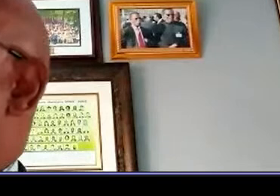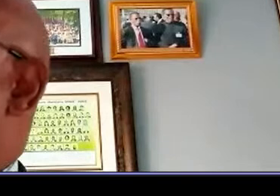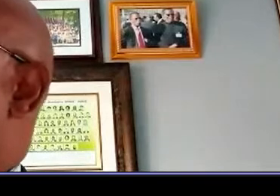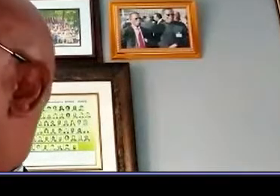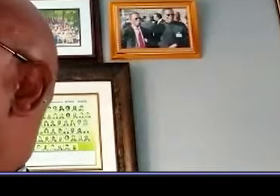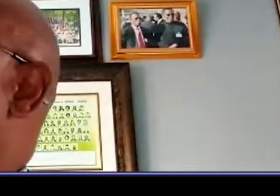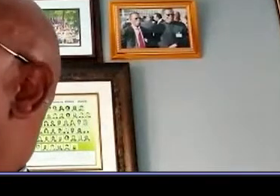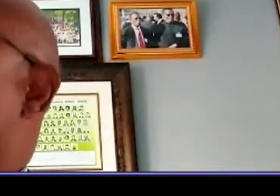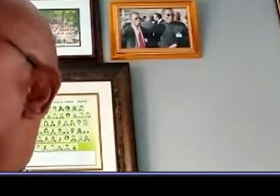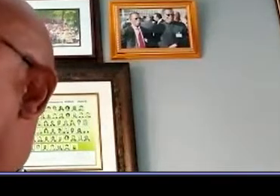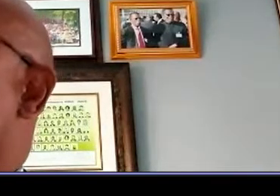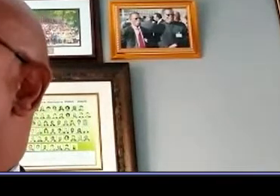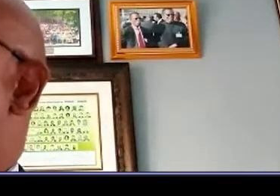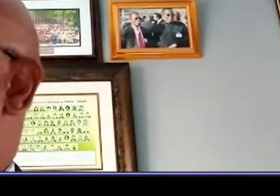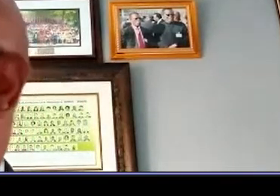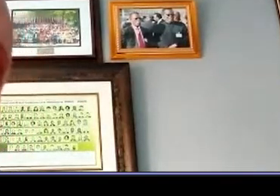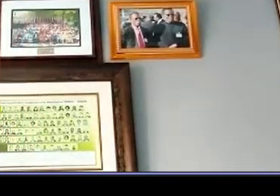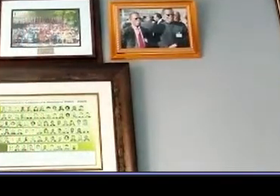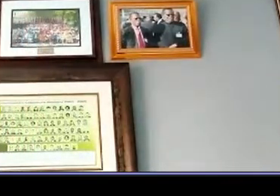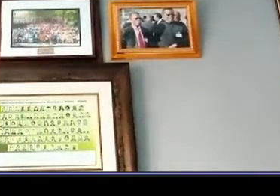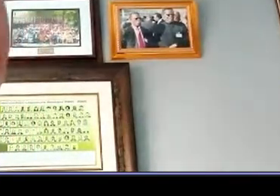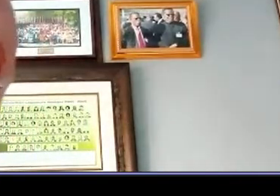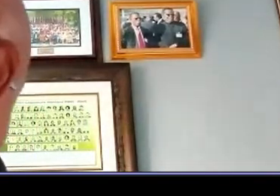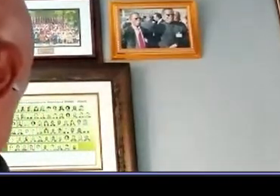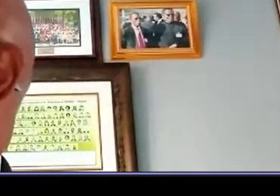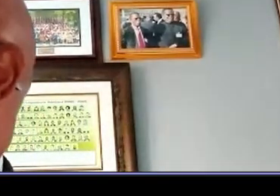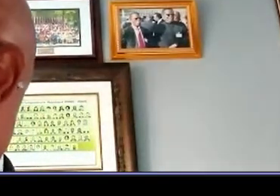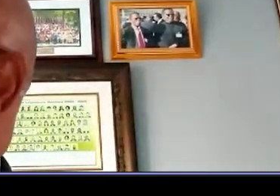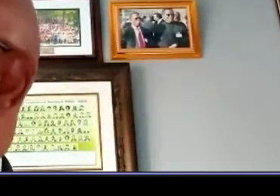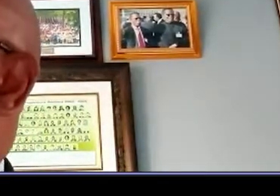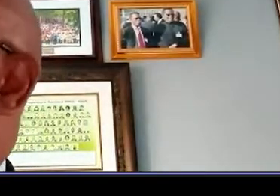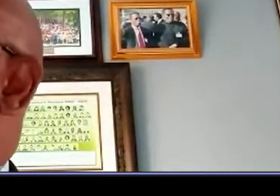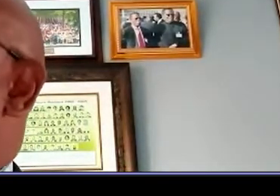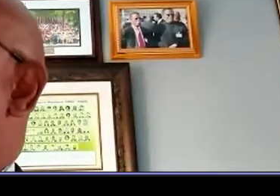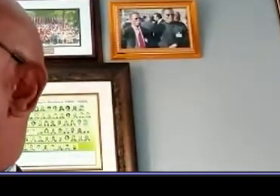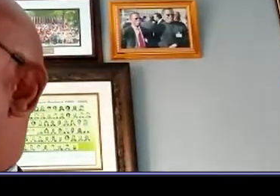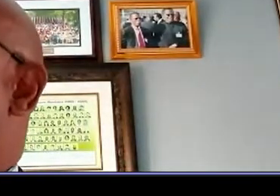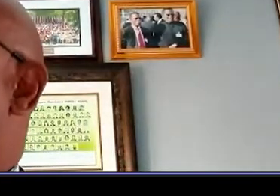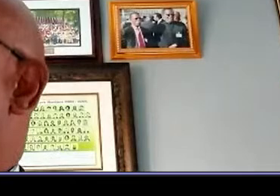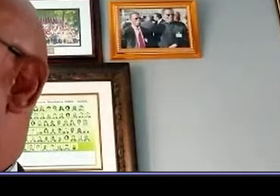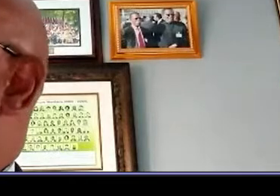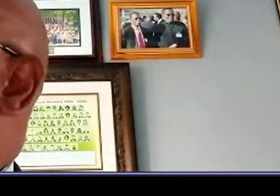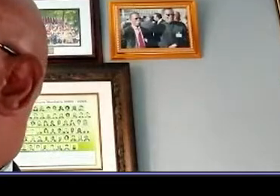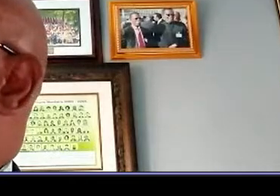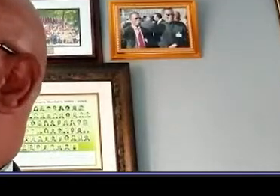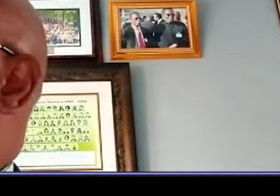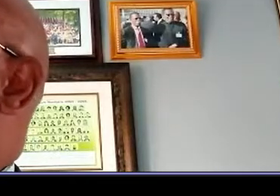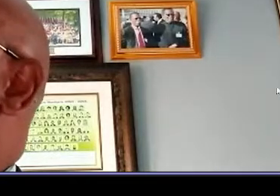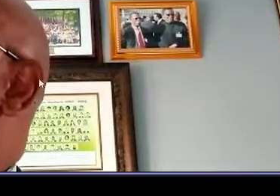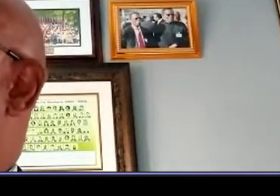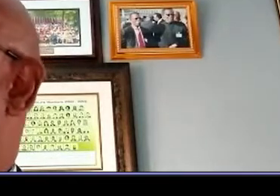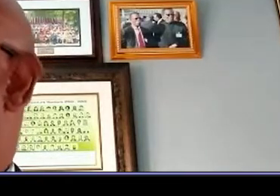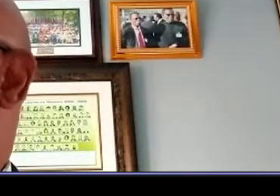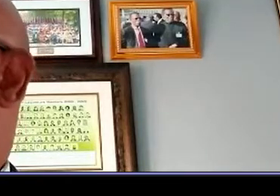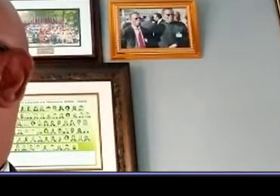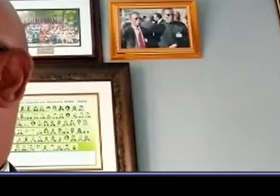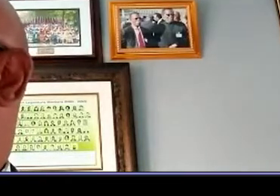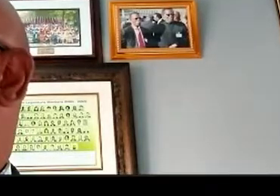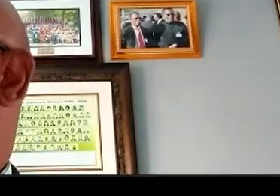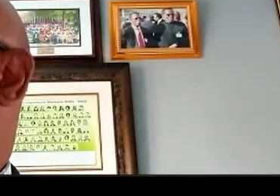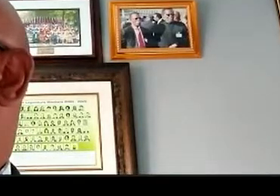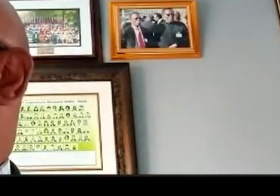in seconds when the ground oversaturated with flood water crumbled at the informal settlement of Ekanene in